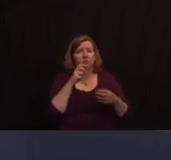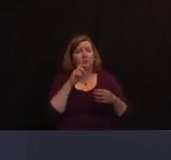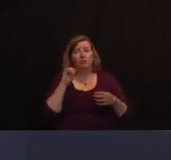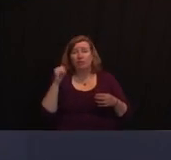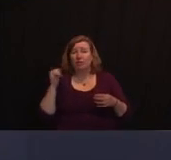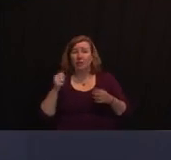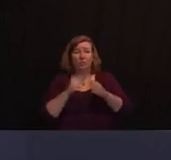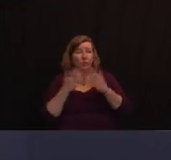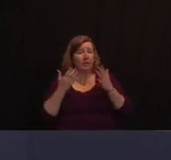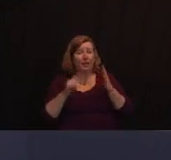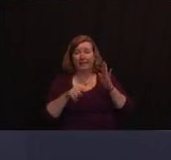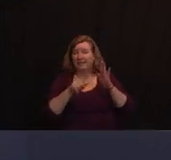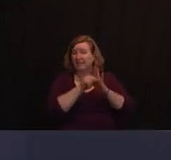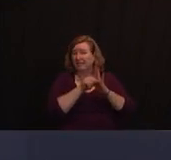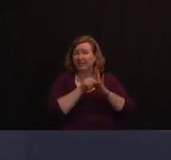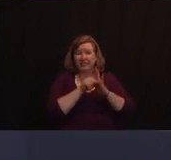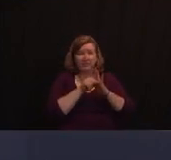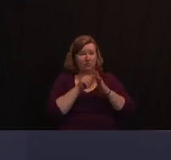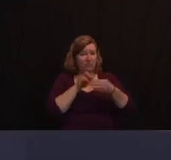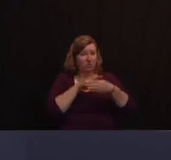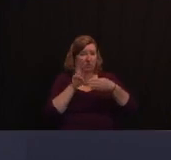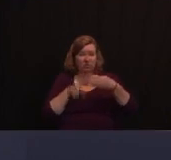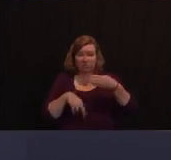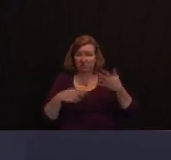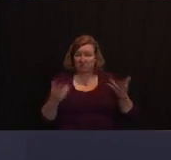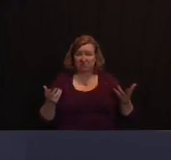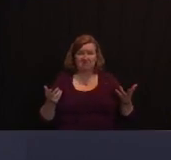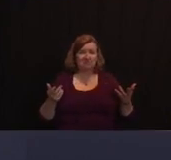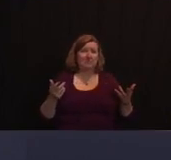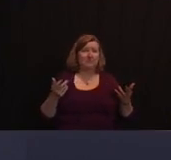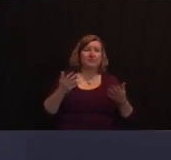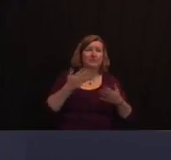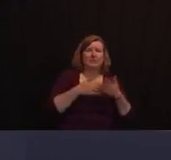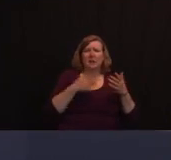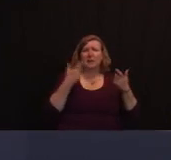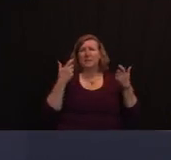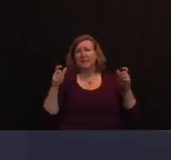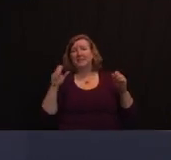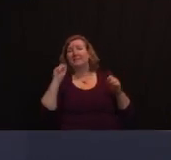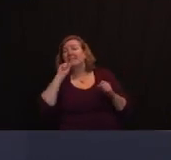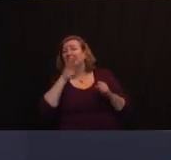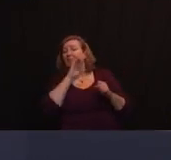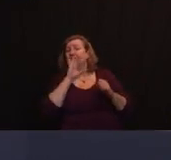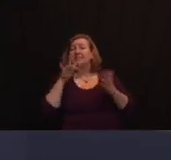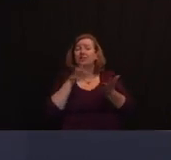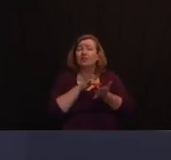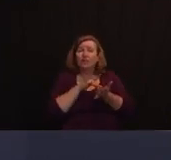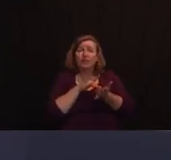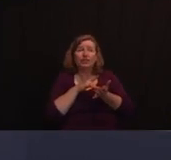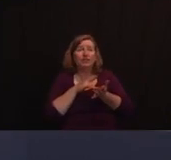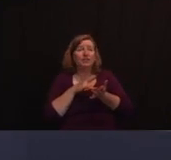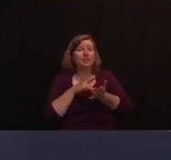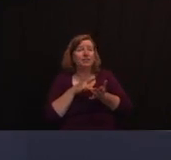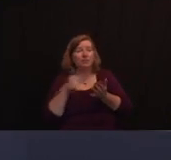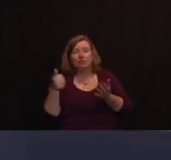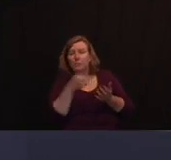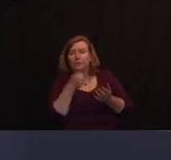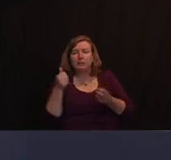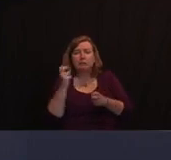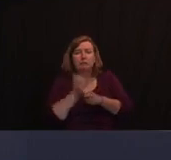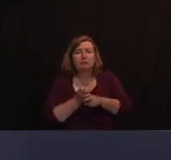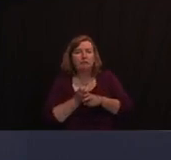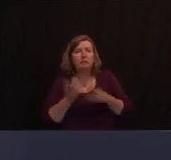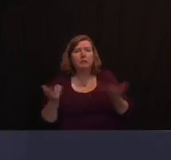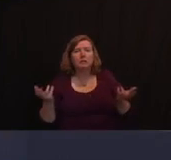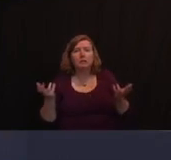adverse effects. Major senior centers, again, where transportation, or that would be putting them more at